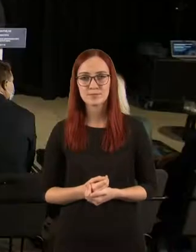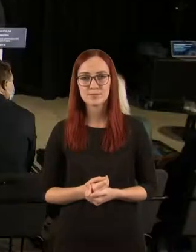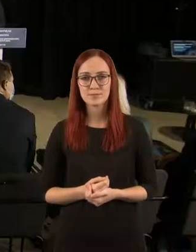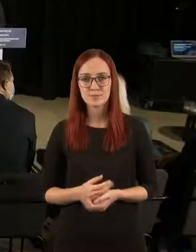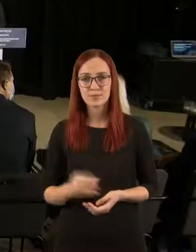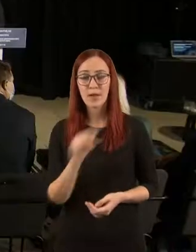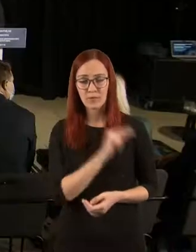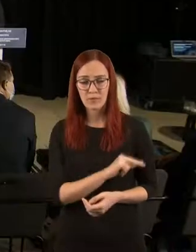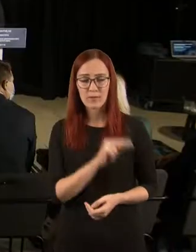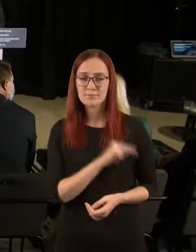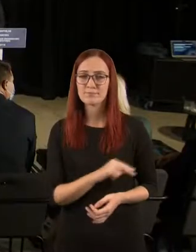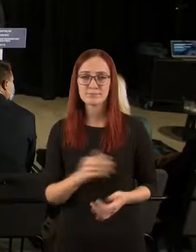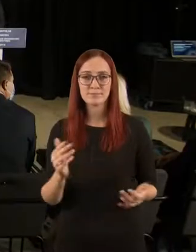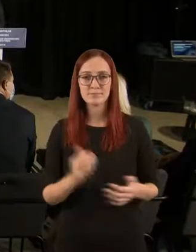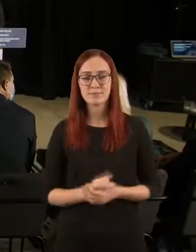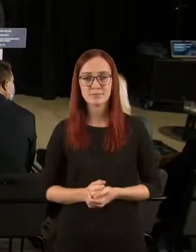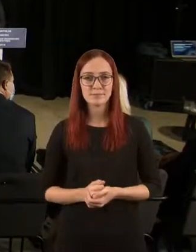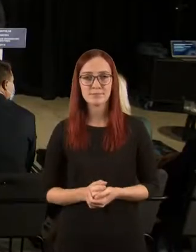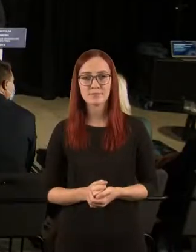Veikia, man atrodo.